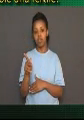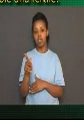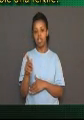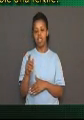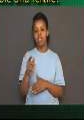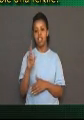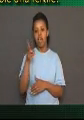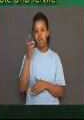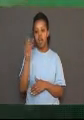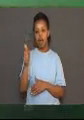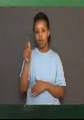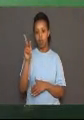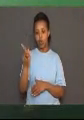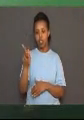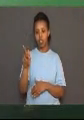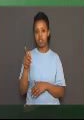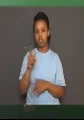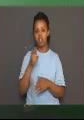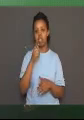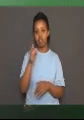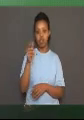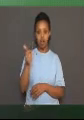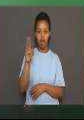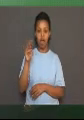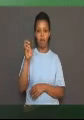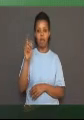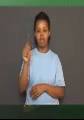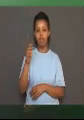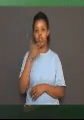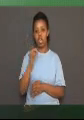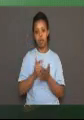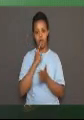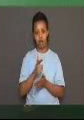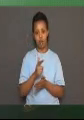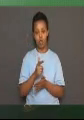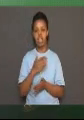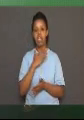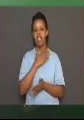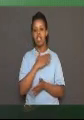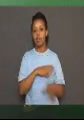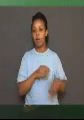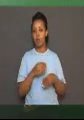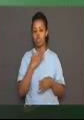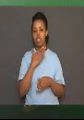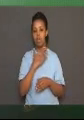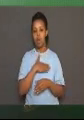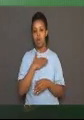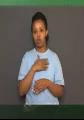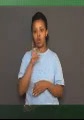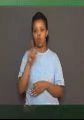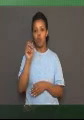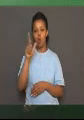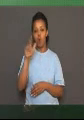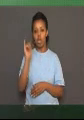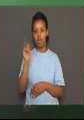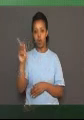haploid gametes. Students, please define the terms polyploidy